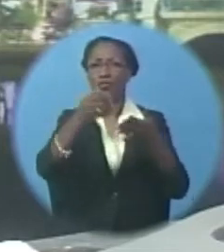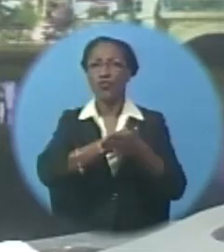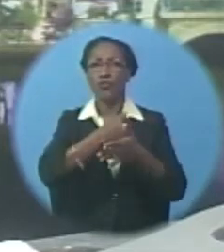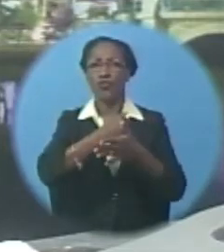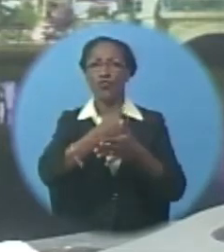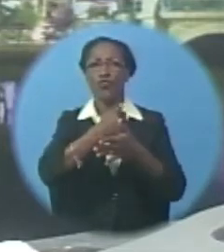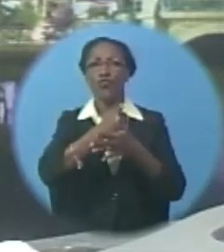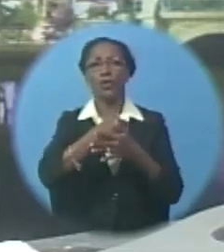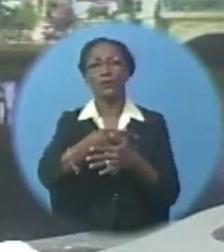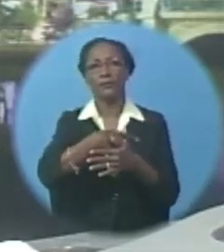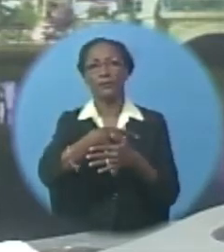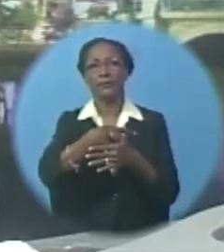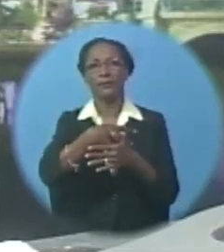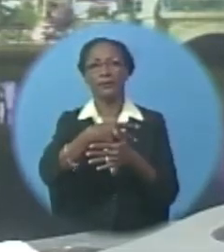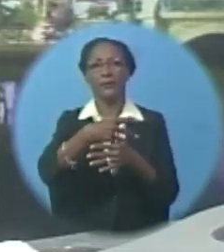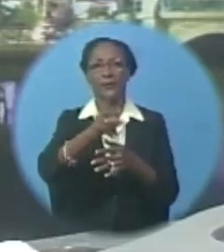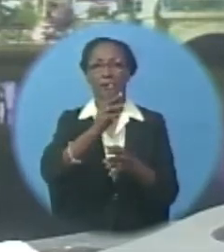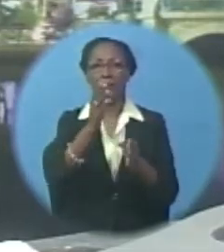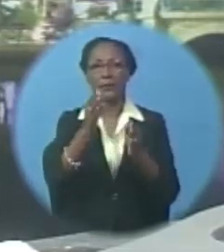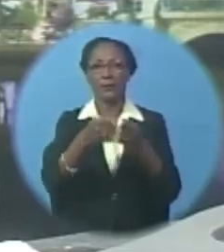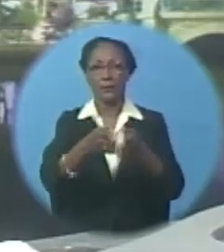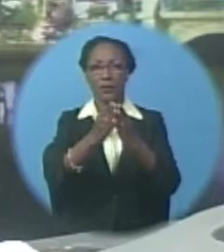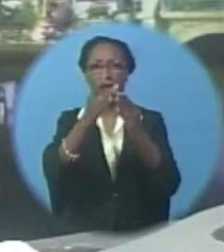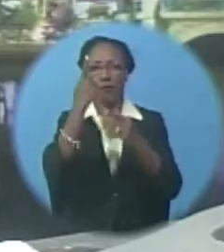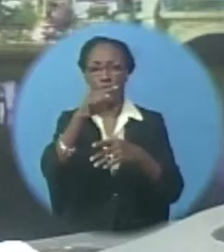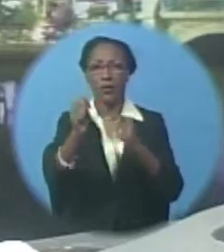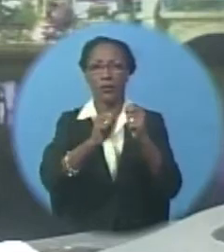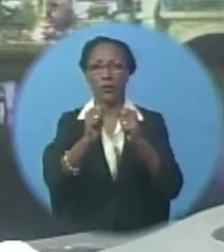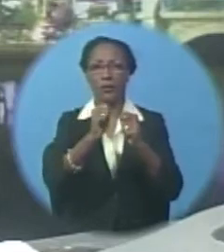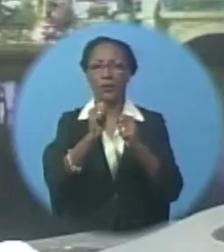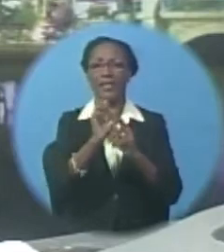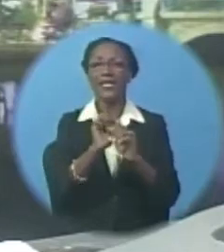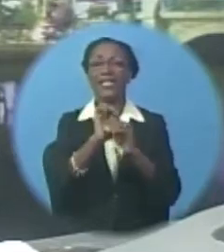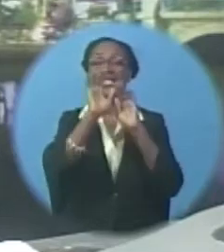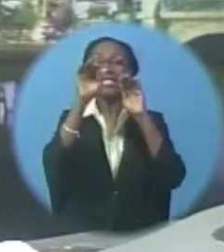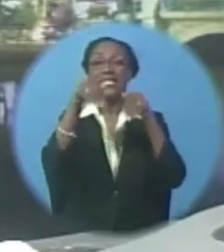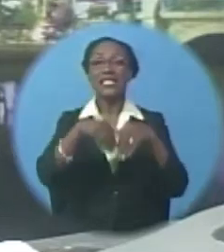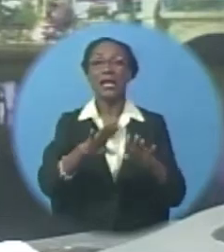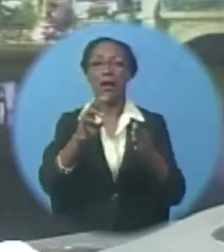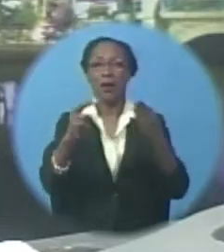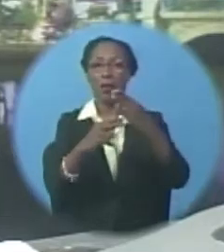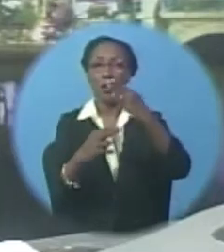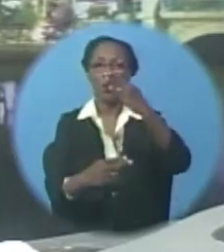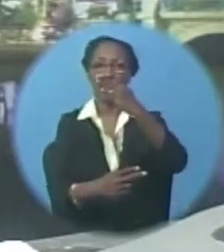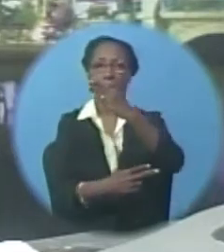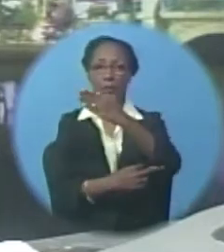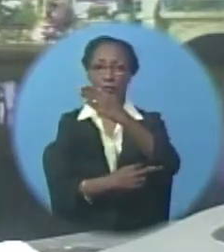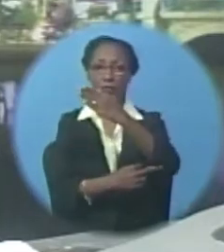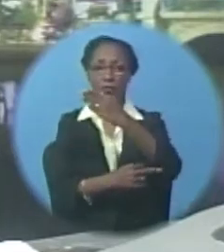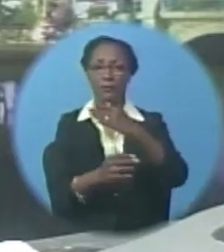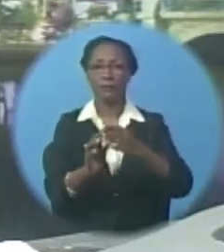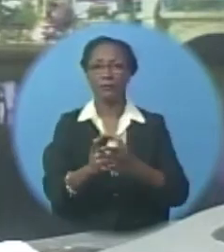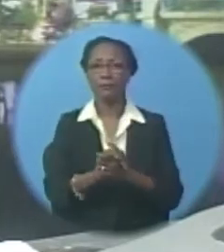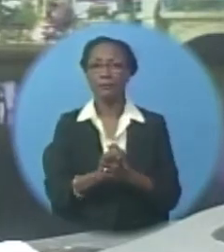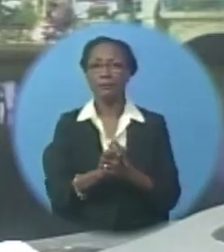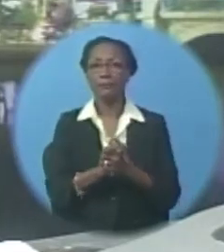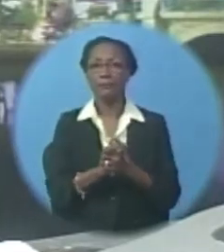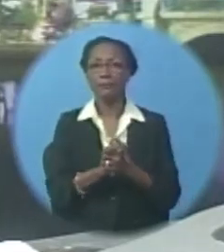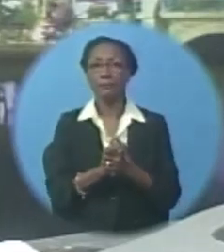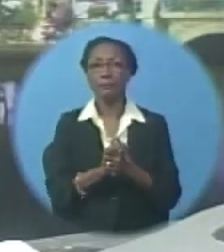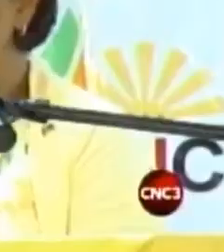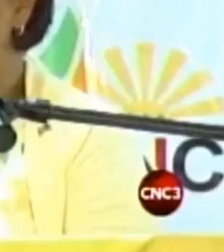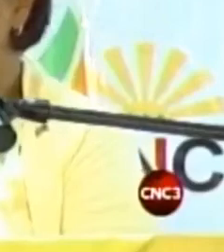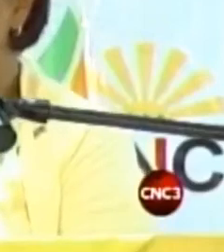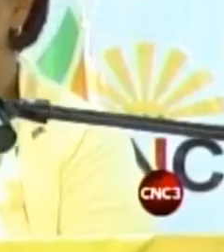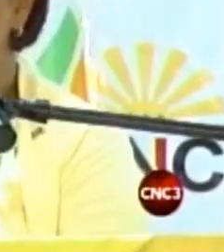the Tobago Sea Bridge. The UNC political leader has described the government's action as reckless.